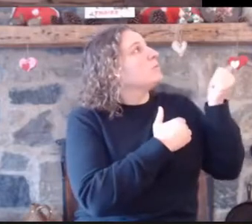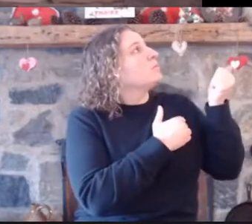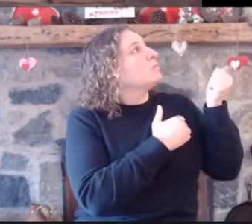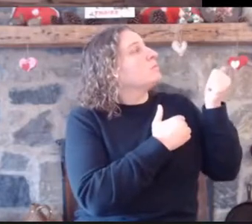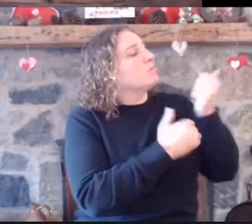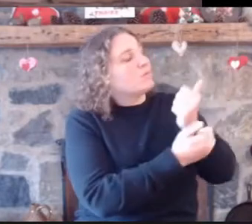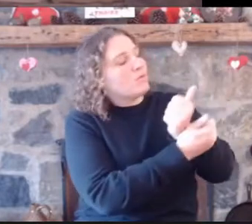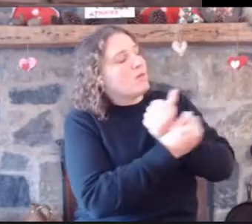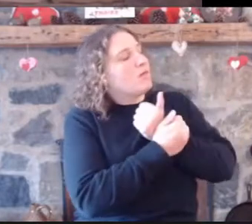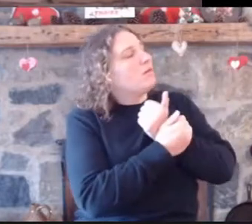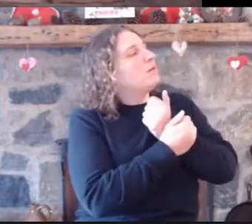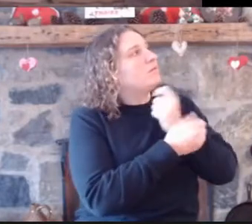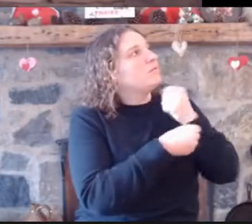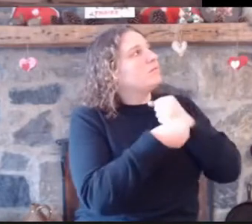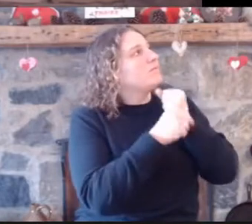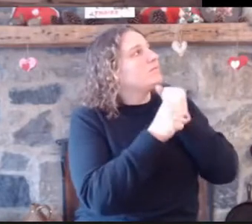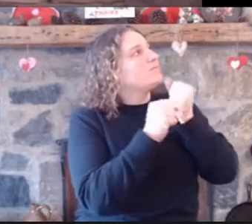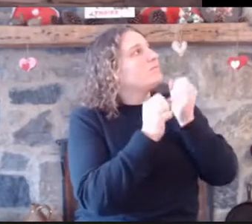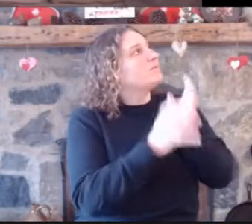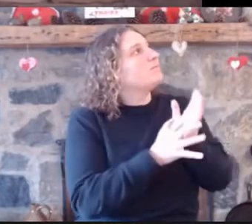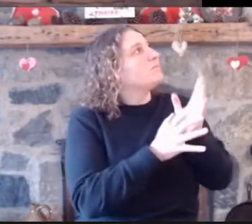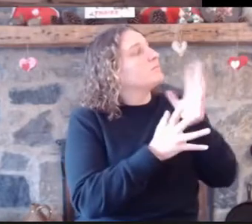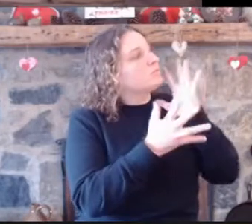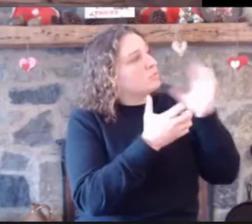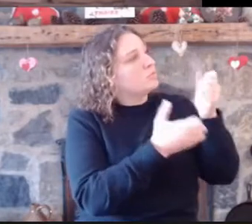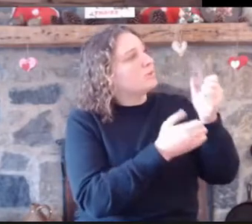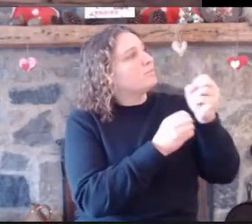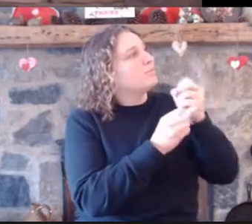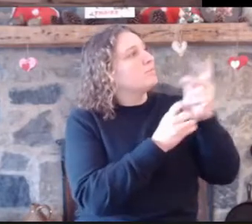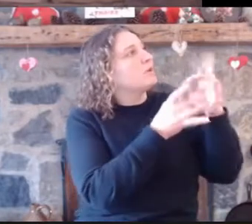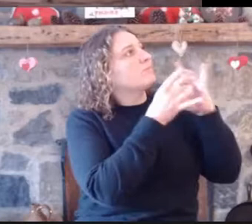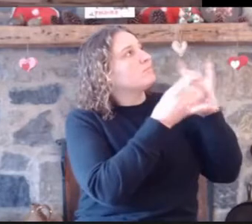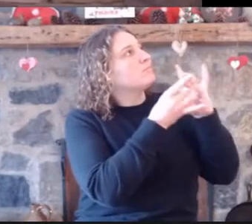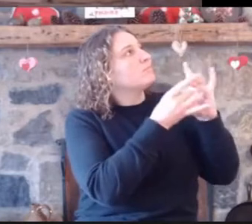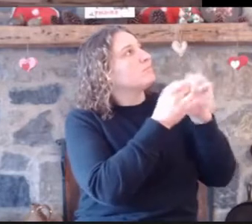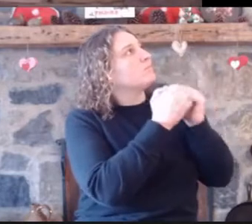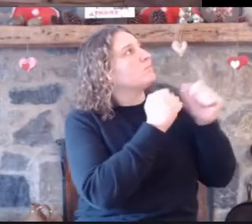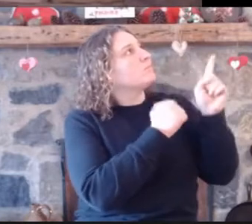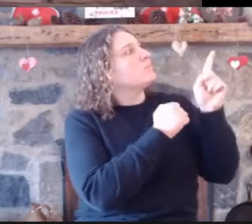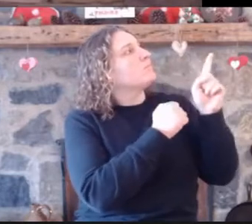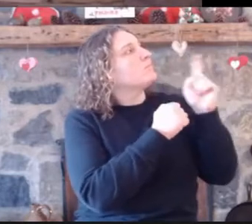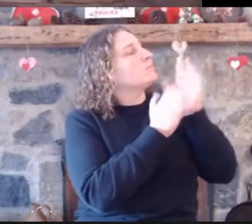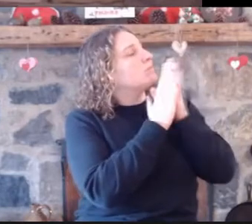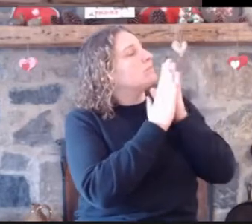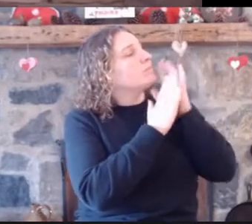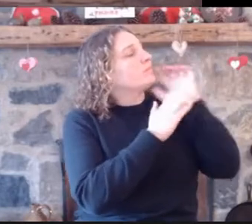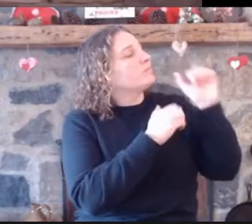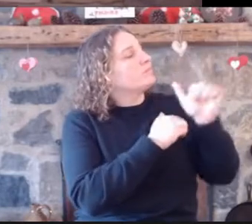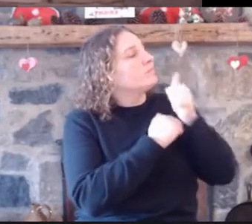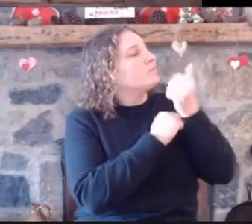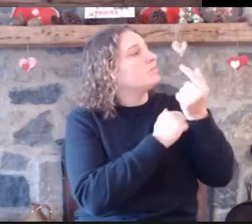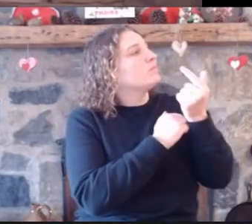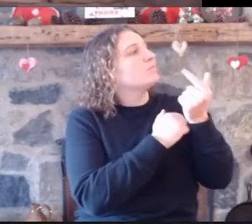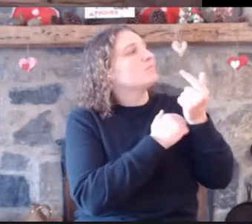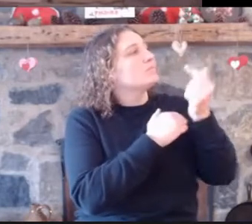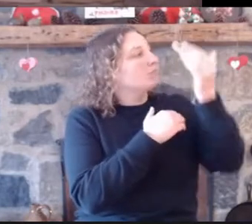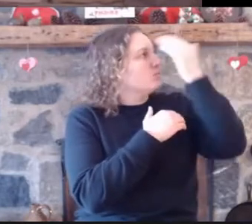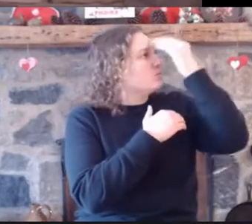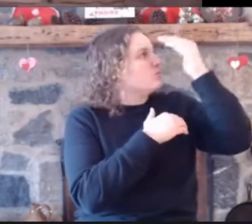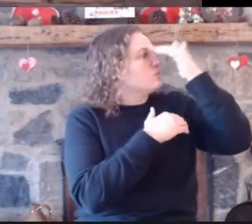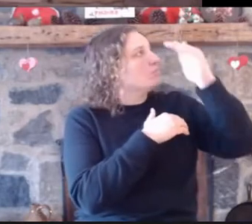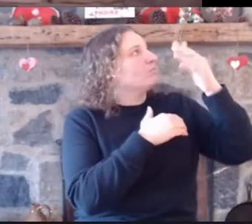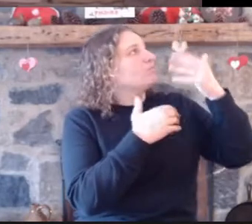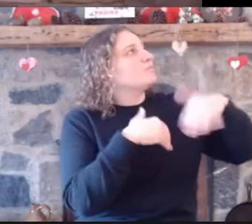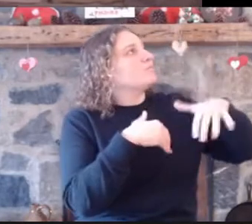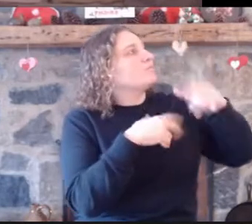made. And you want it back. And so, Lord, how I pray for anyone that doesn't know you today, may they hear your voice through